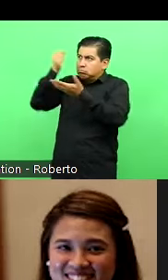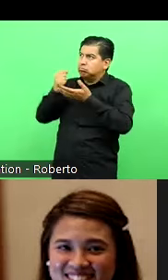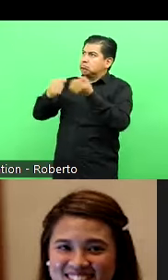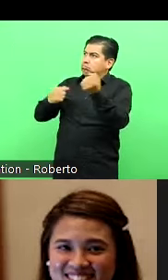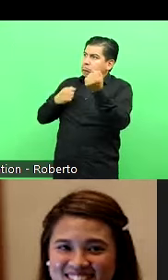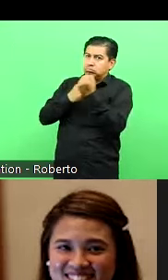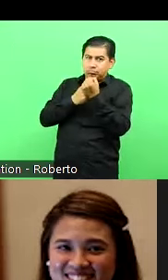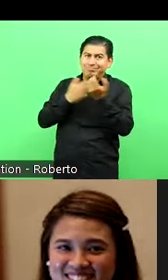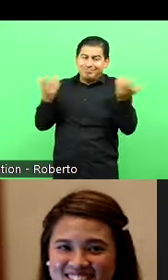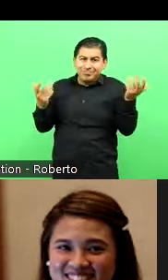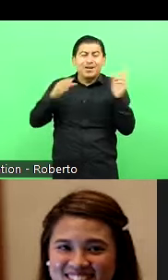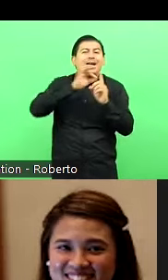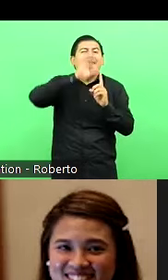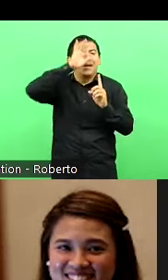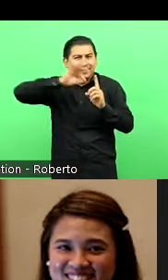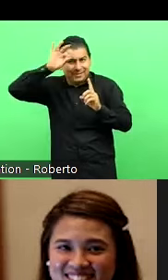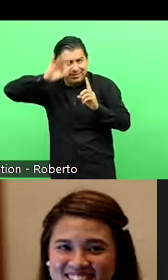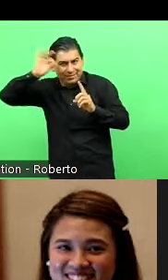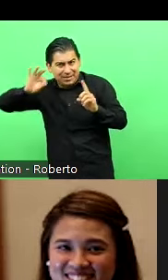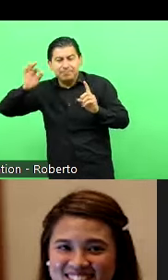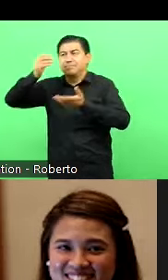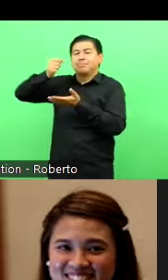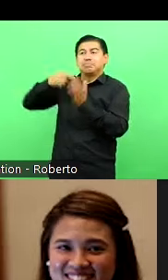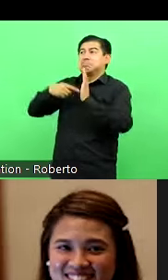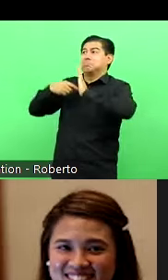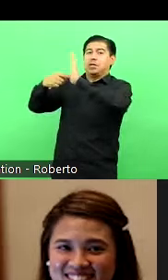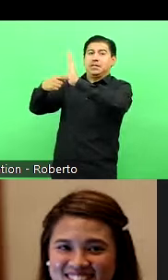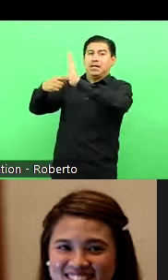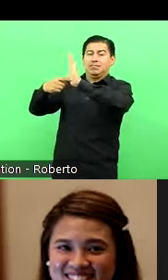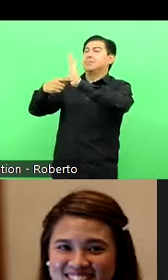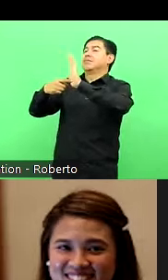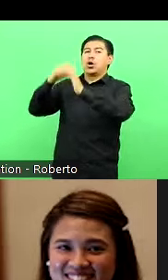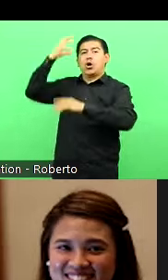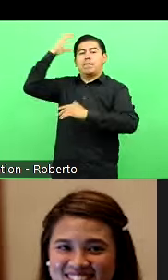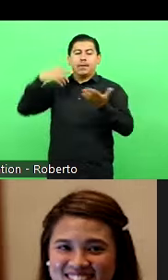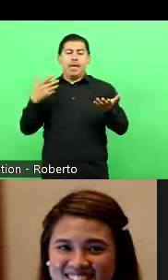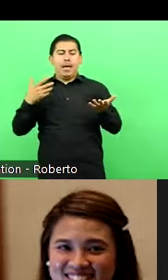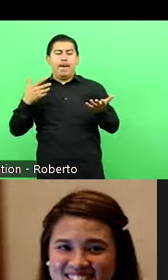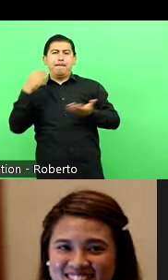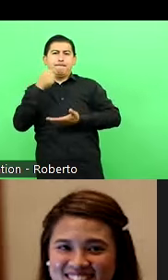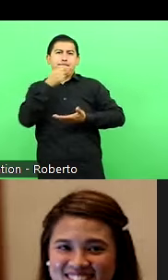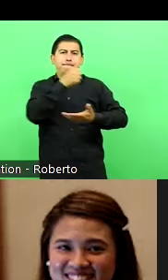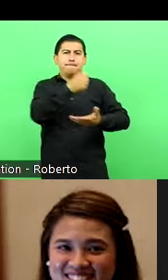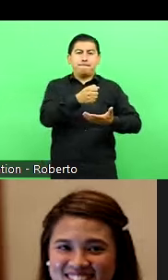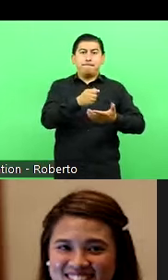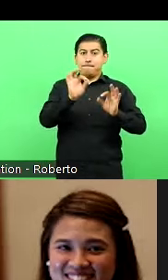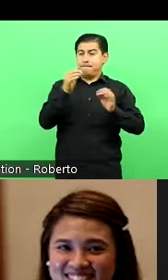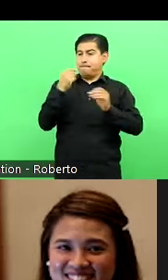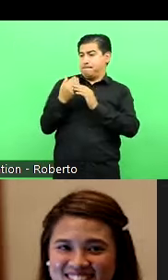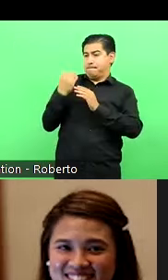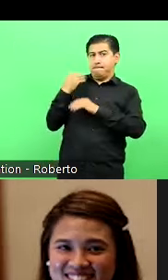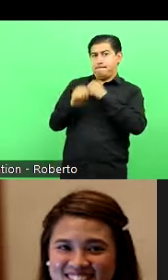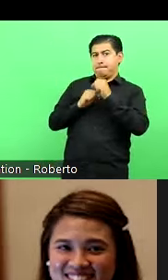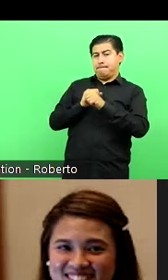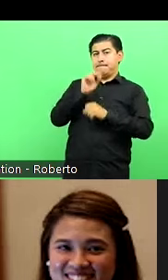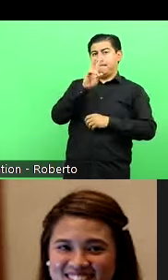from 2024 and up to current, there is a continuous increase for investments to programs dedicated for